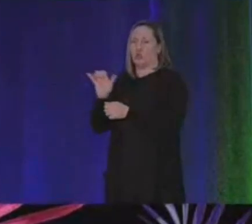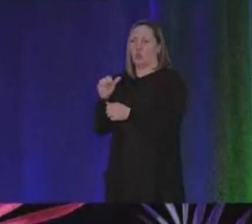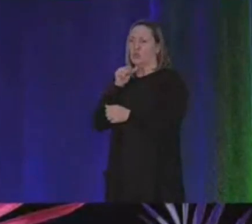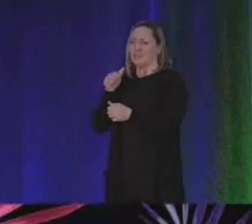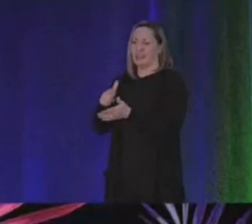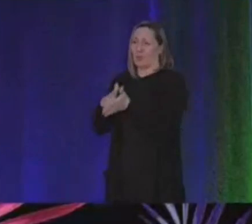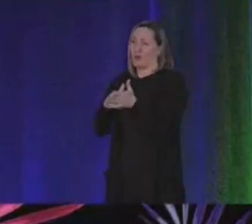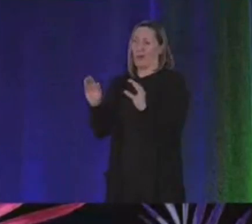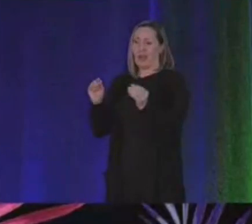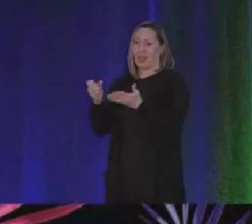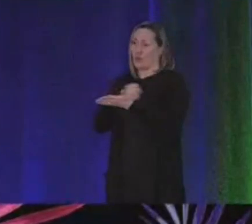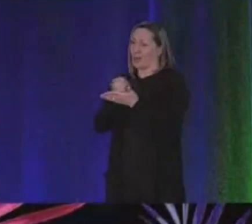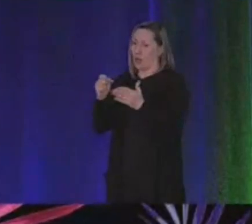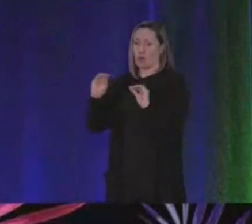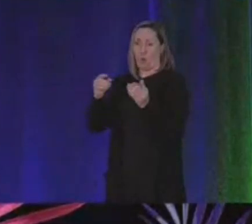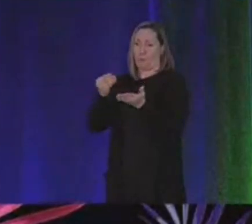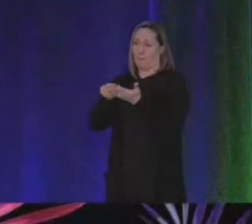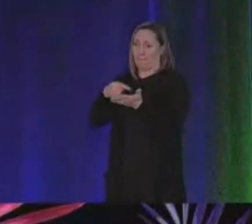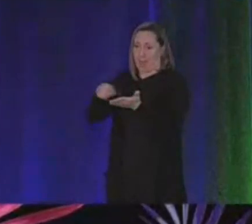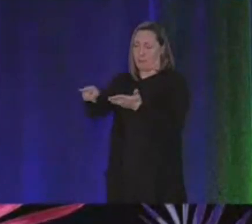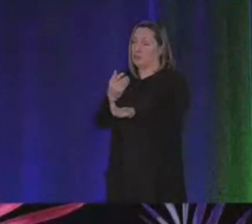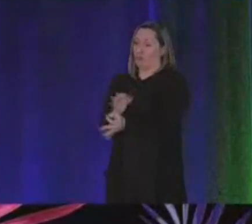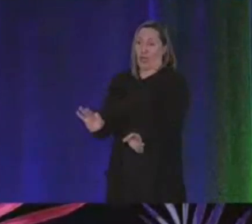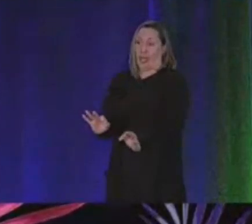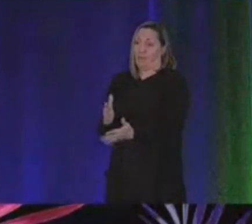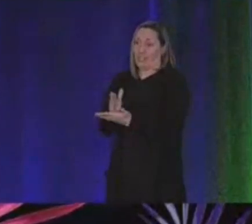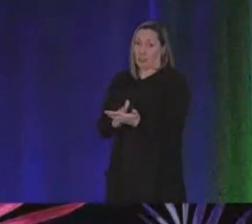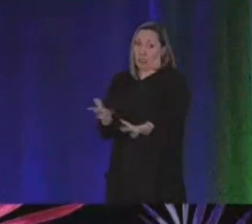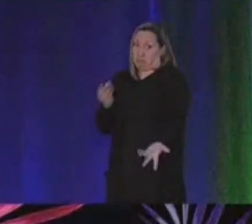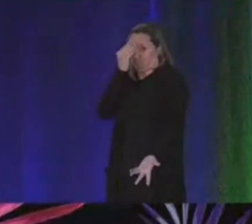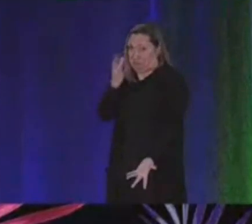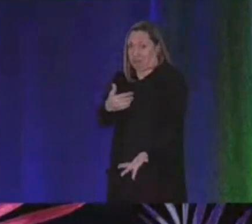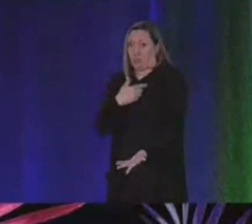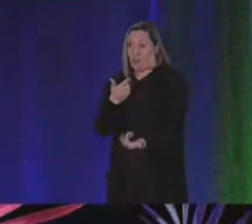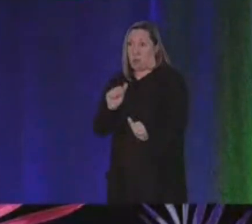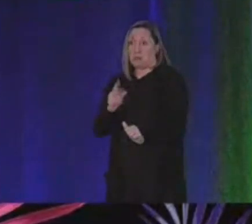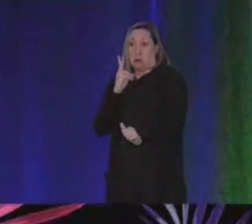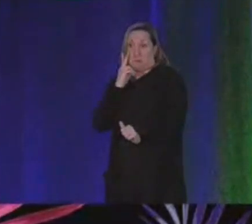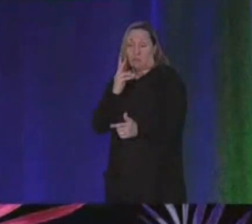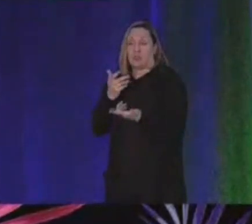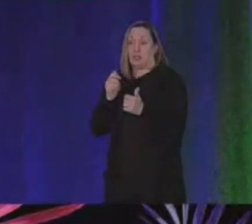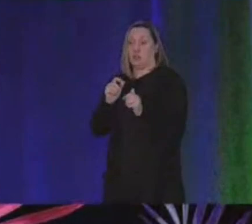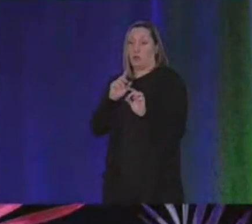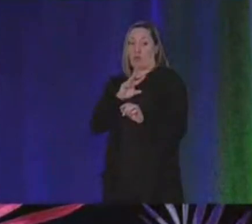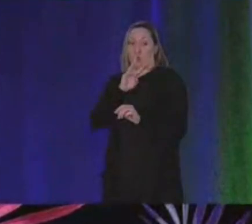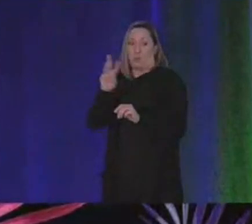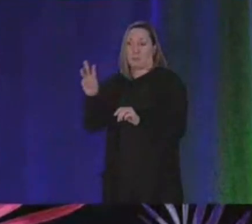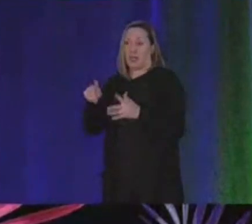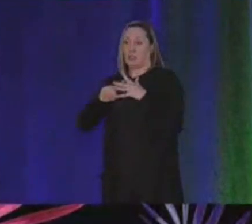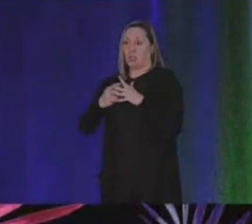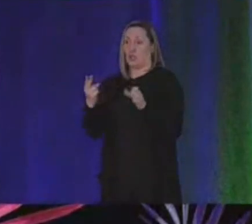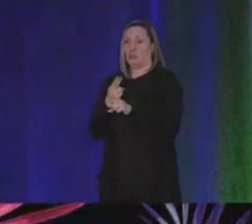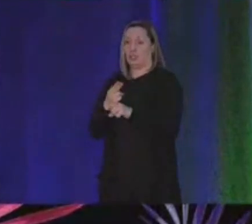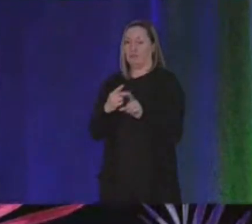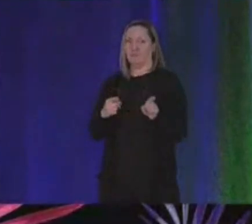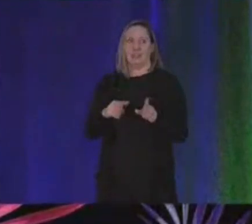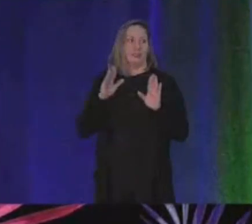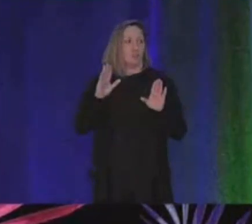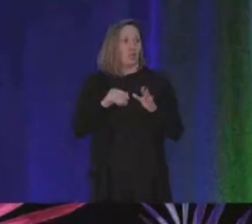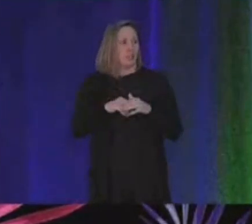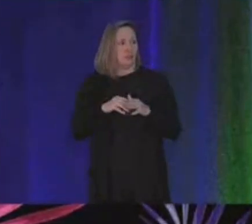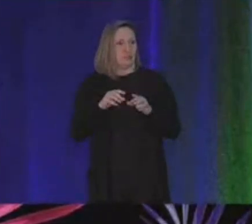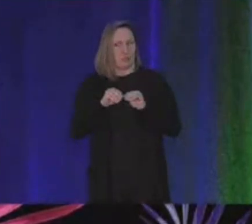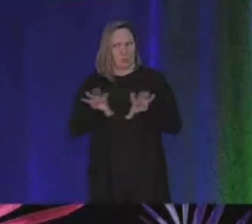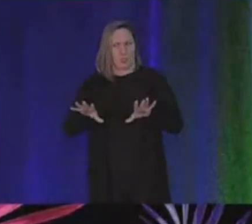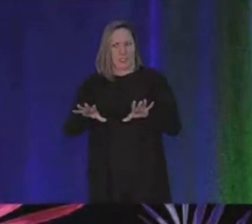require any credit card or payment, so it's just free feature. So if you want to try it, just go on the website and start using it. It's great, and it was released today